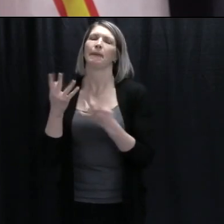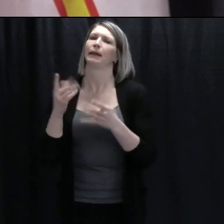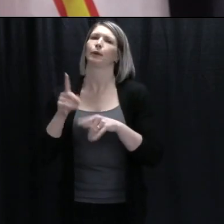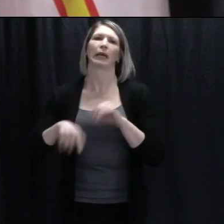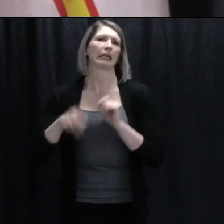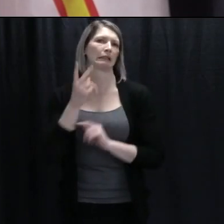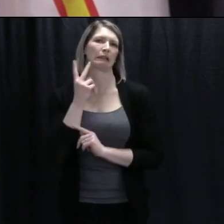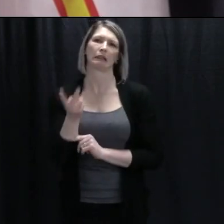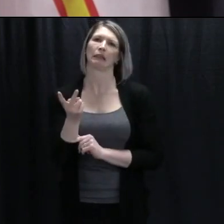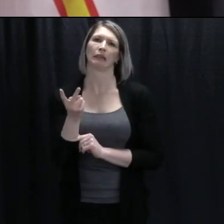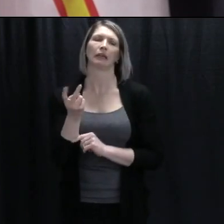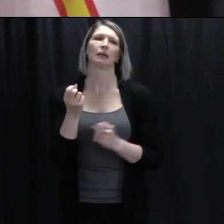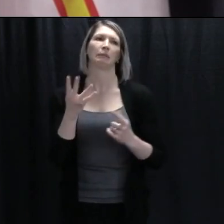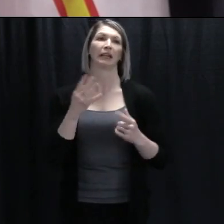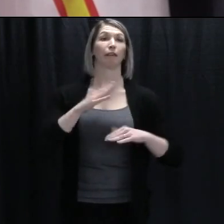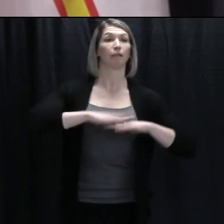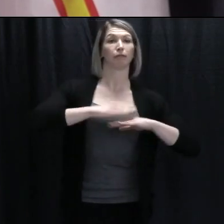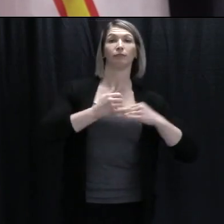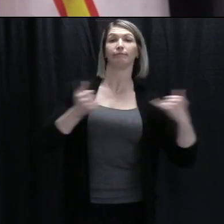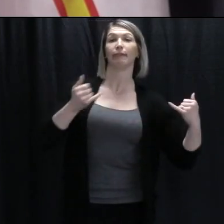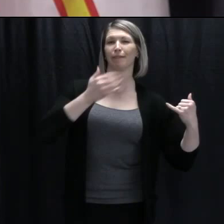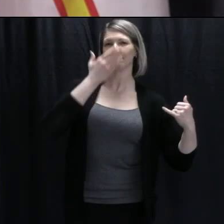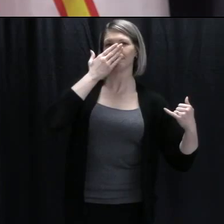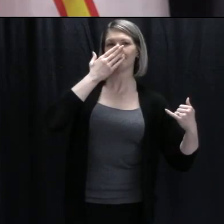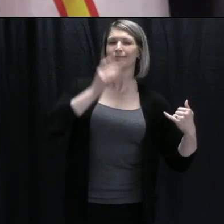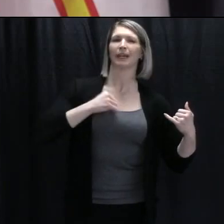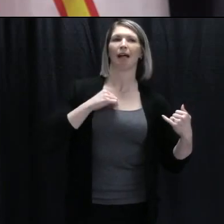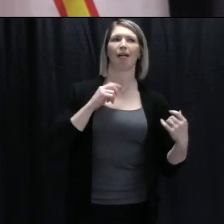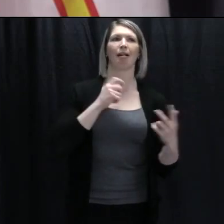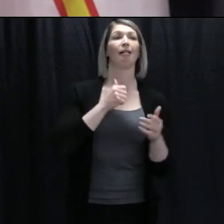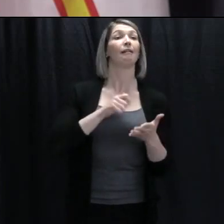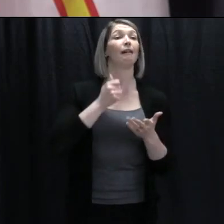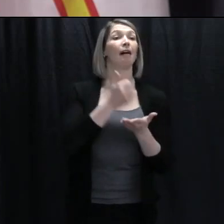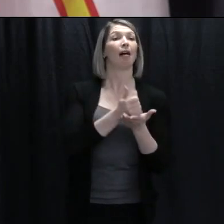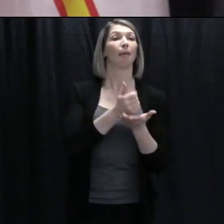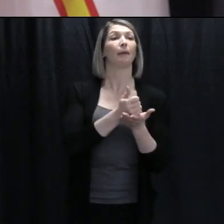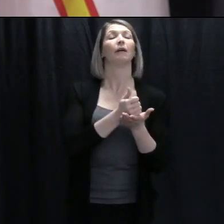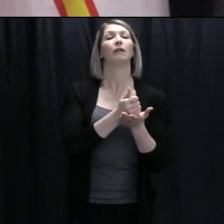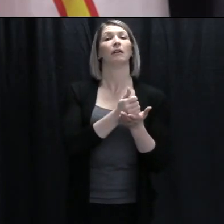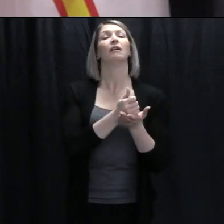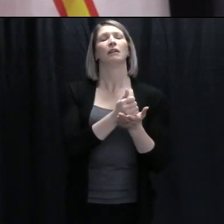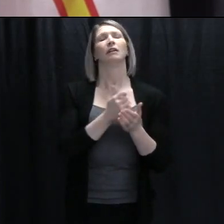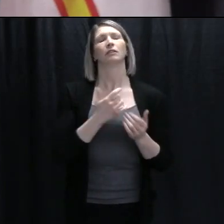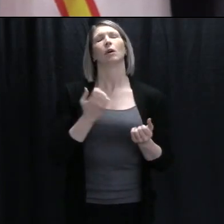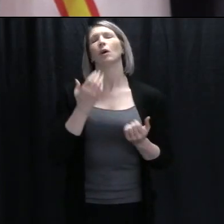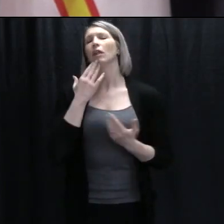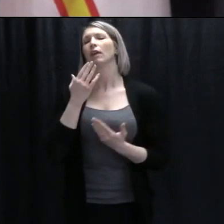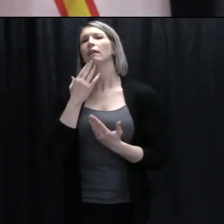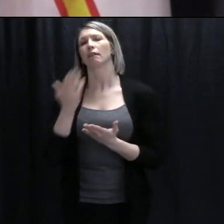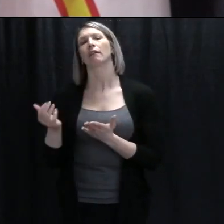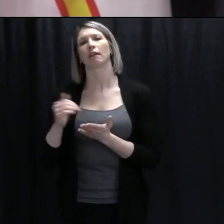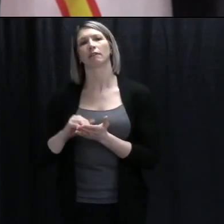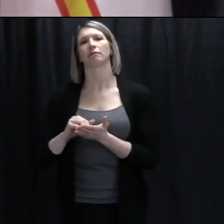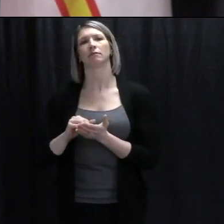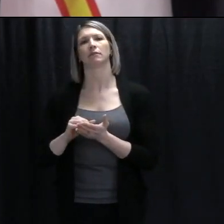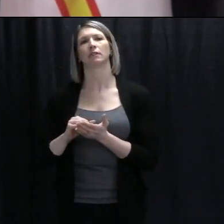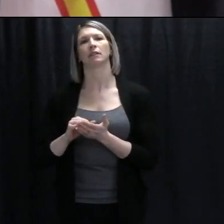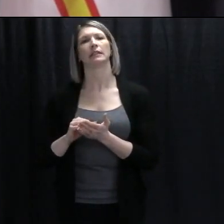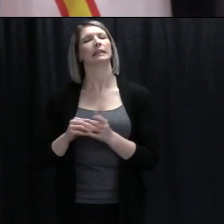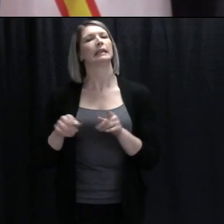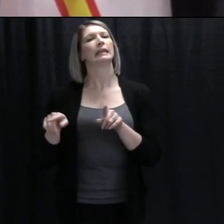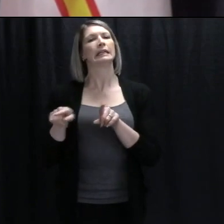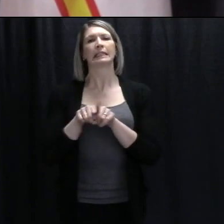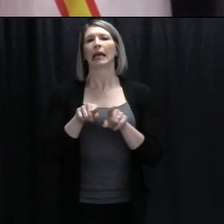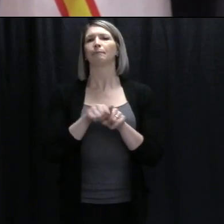scenes, keeping health and safety a priority for all Newfoundlanders and Labradorians. As Dr. Fitzgerald said, that for those of you